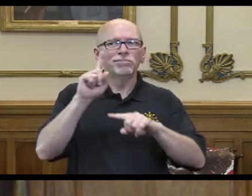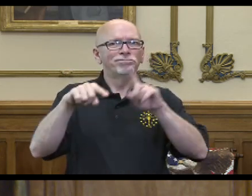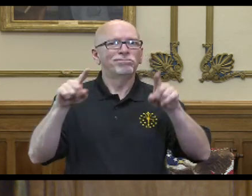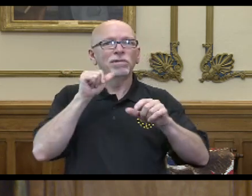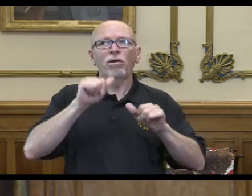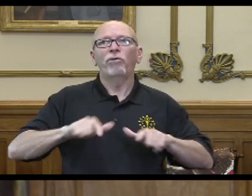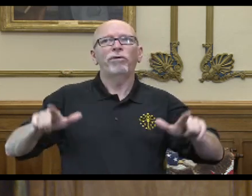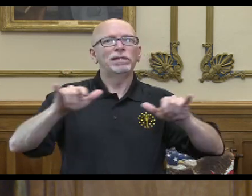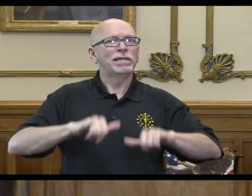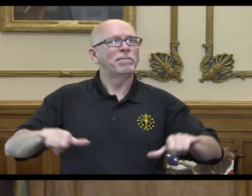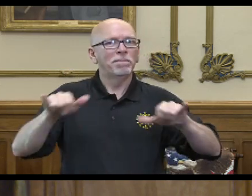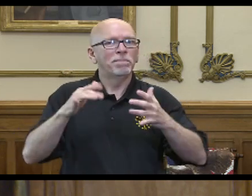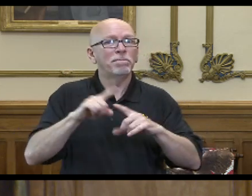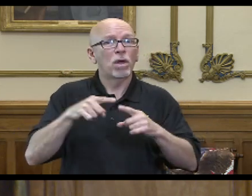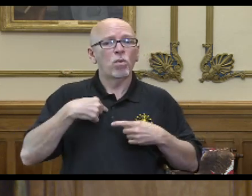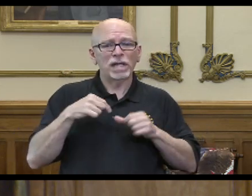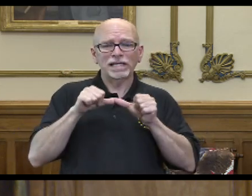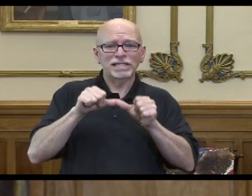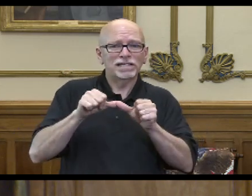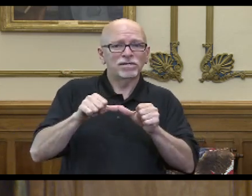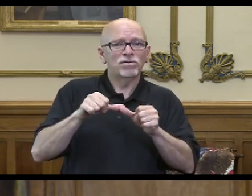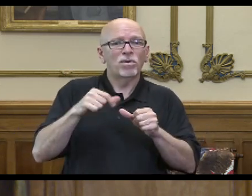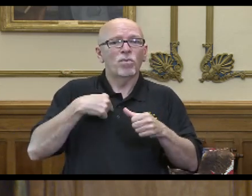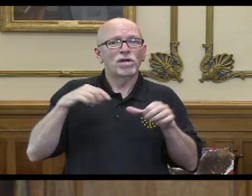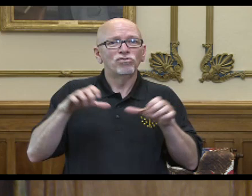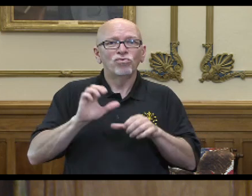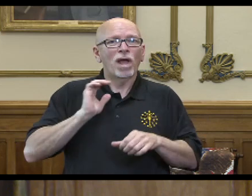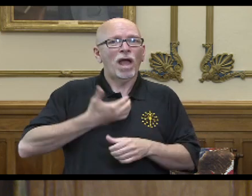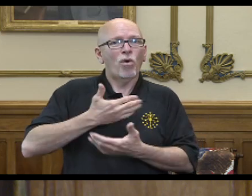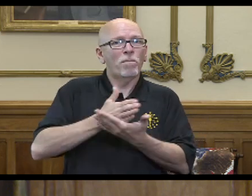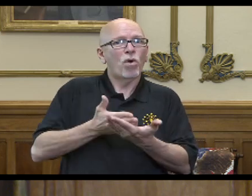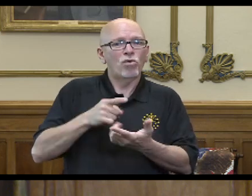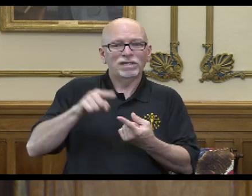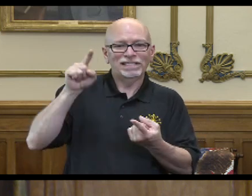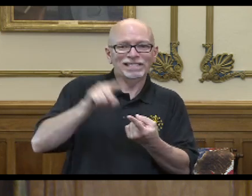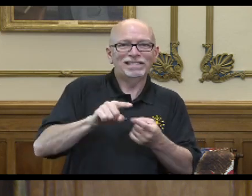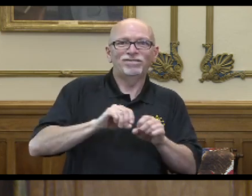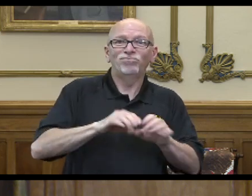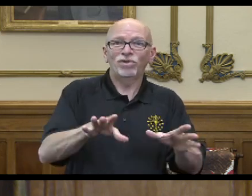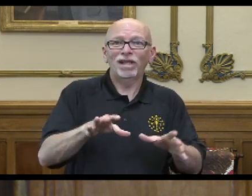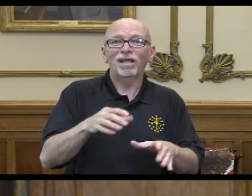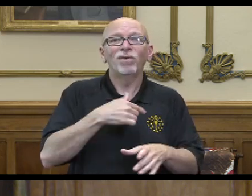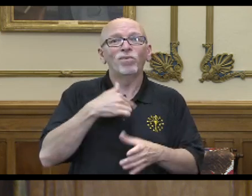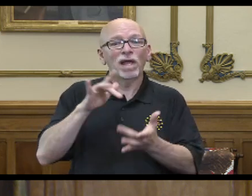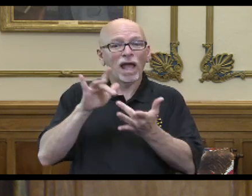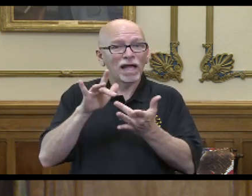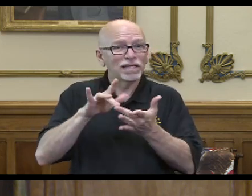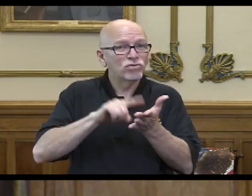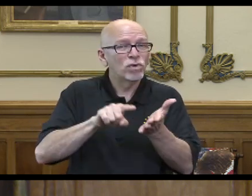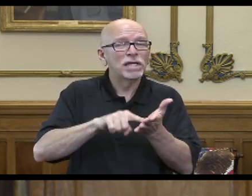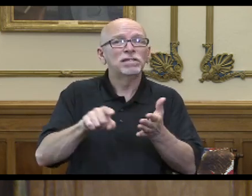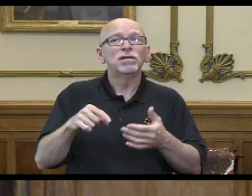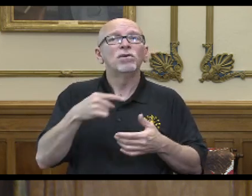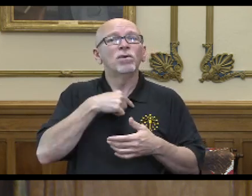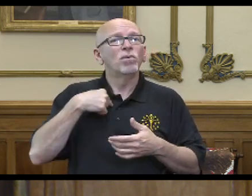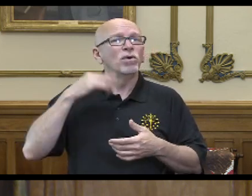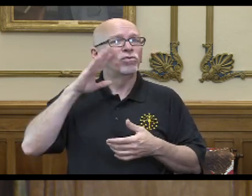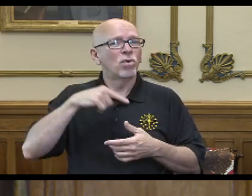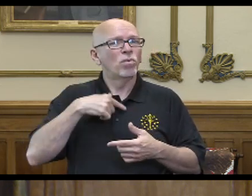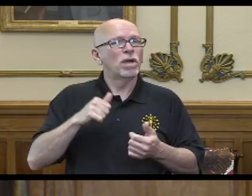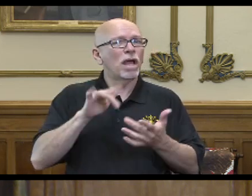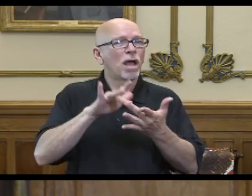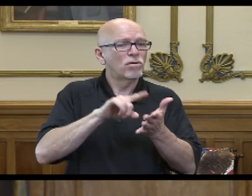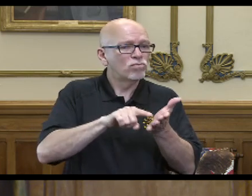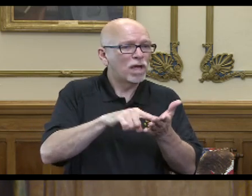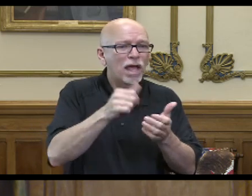to do those things that we know will decrease the spread of COVID-19, and we do contact tracing and know that we can contact